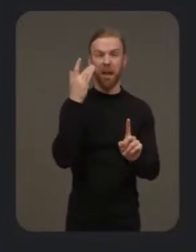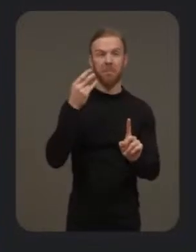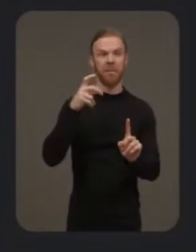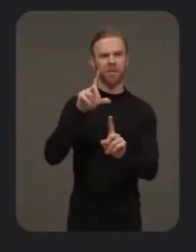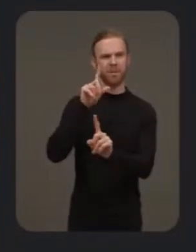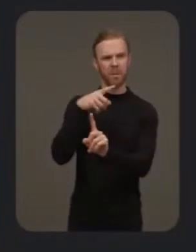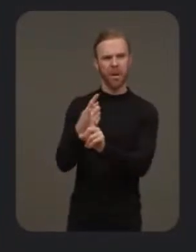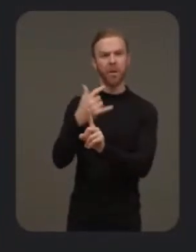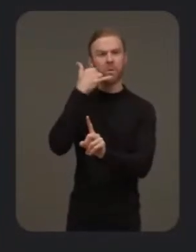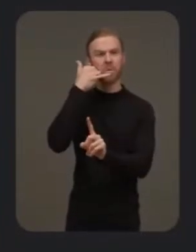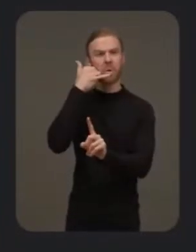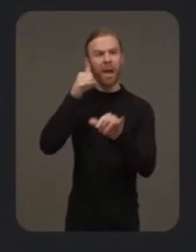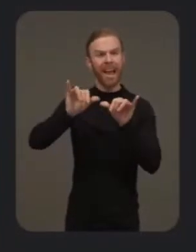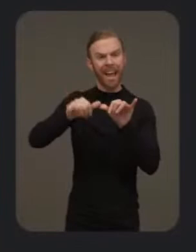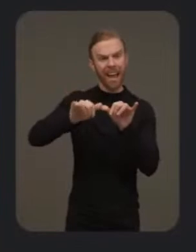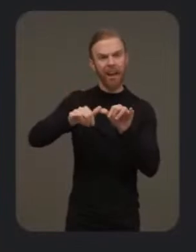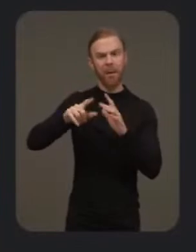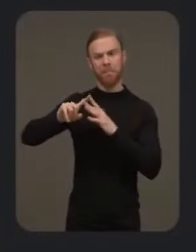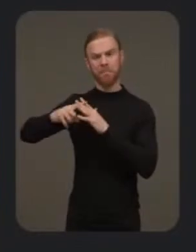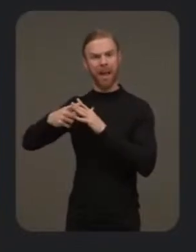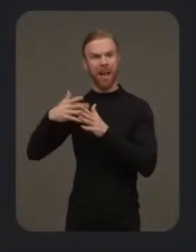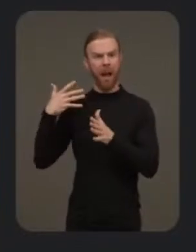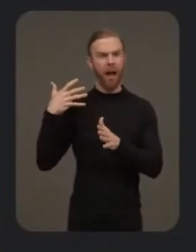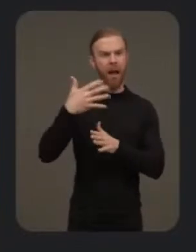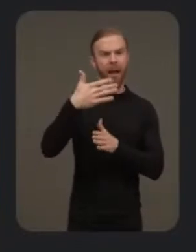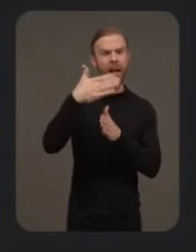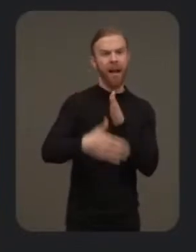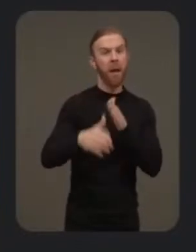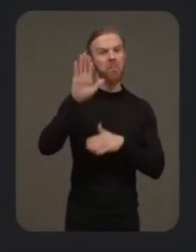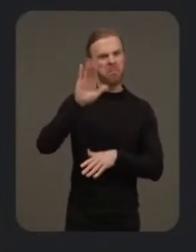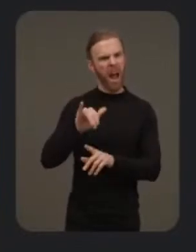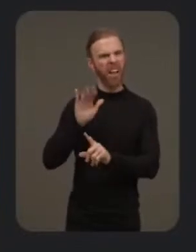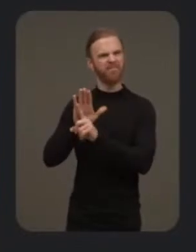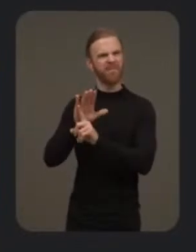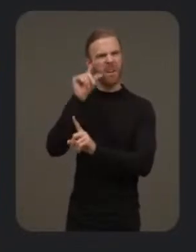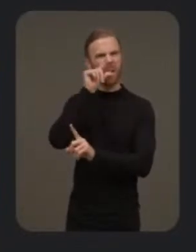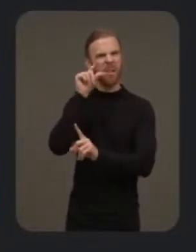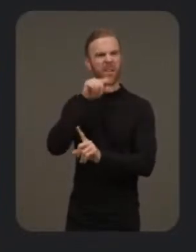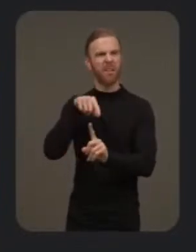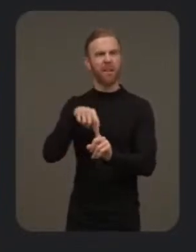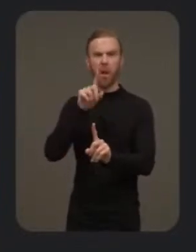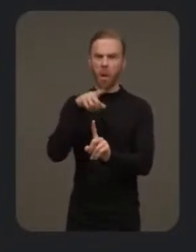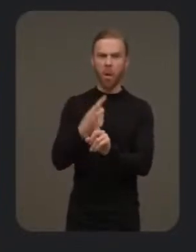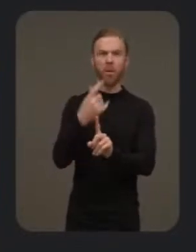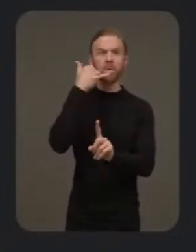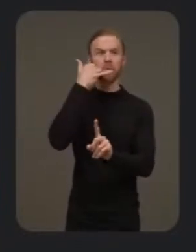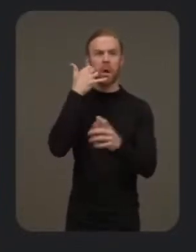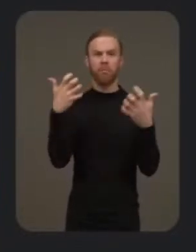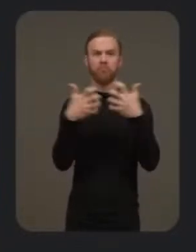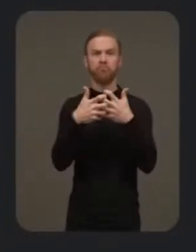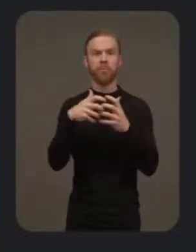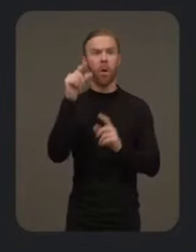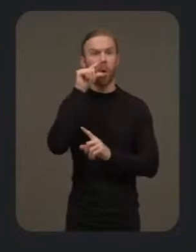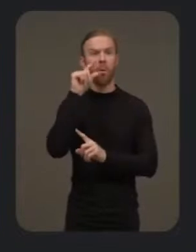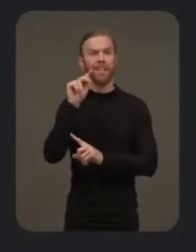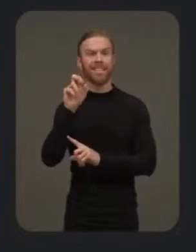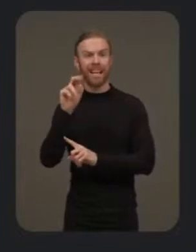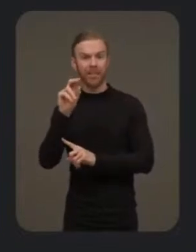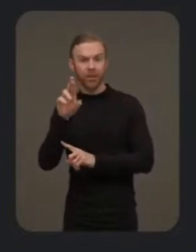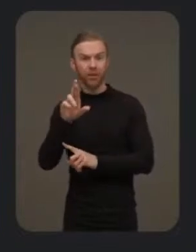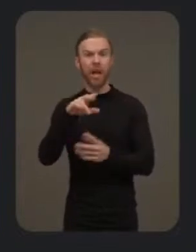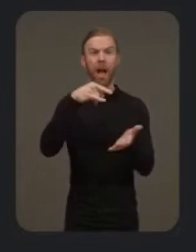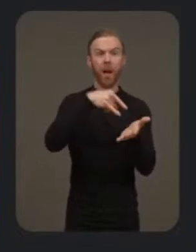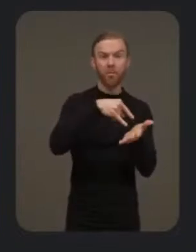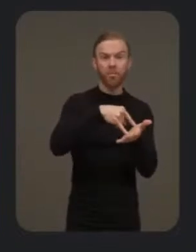phone engineered end-to-end by Google, and the only phone that combines Google Tensor,